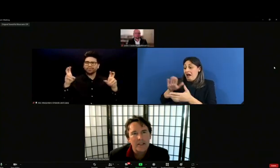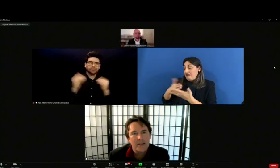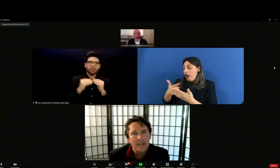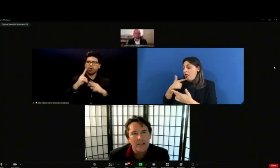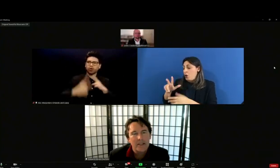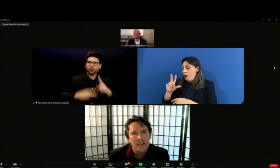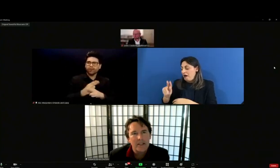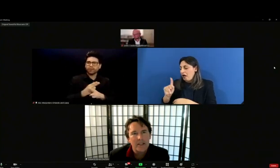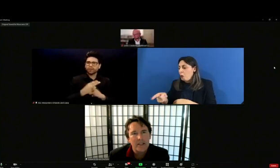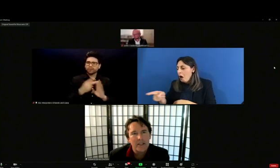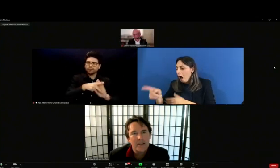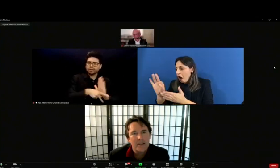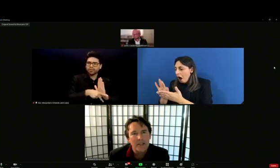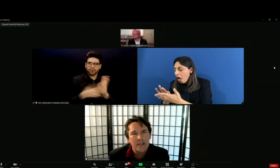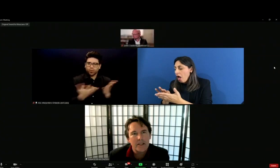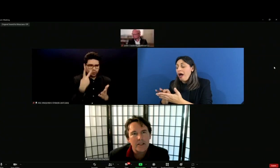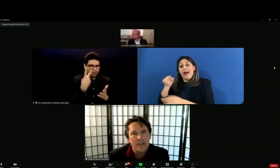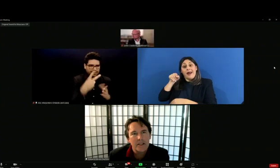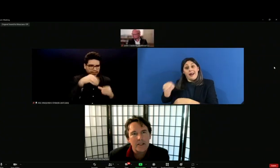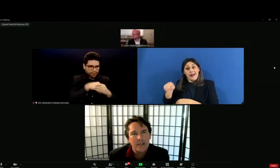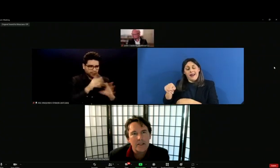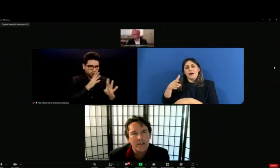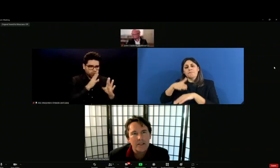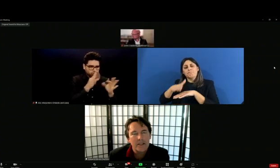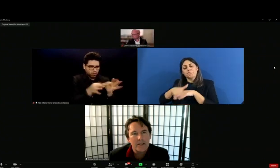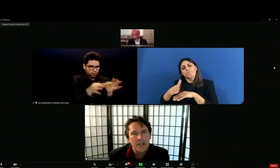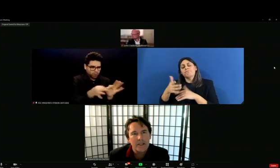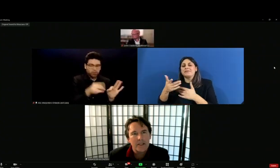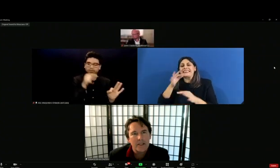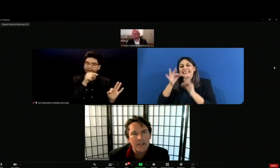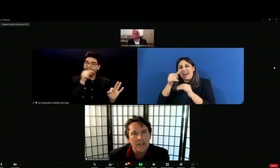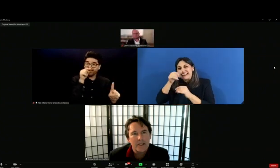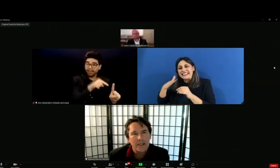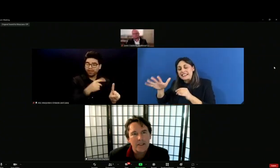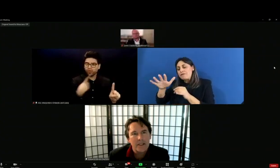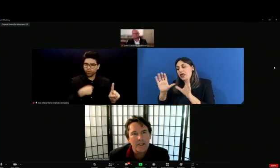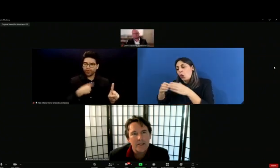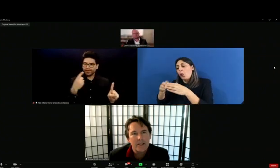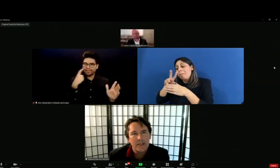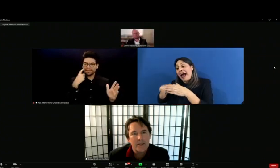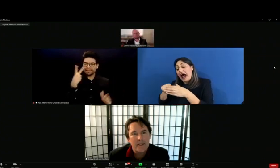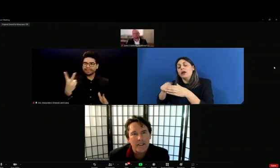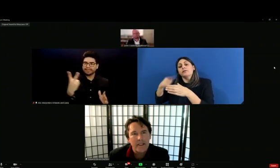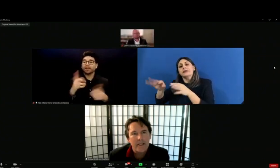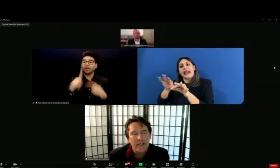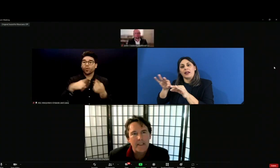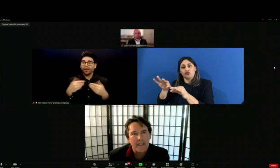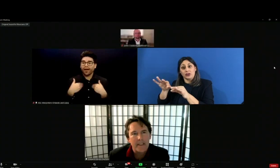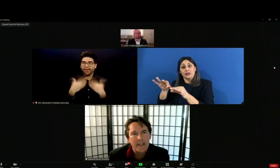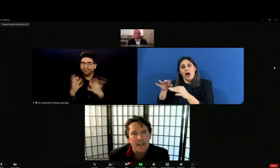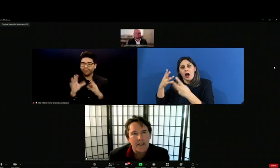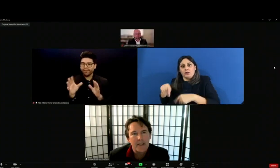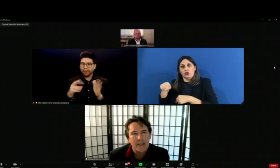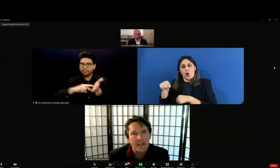what do we find in spoken languages. And in spoken languages we find that clustering related meanings closer together is